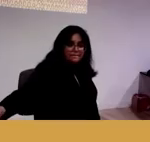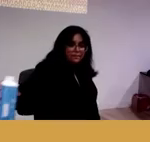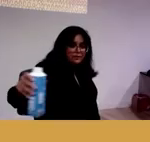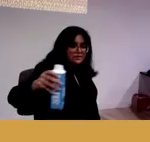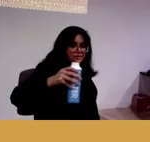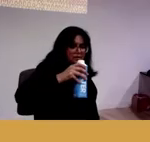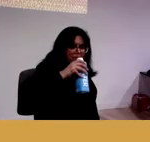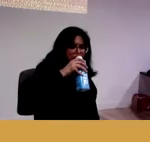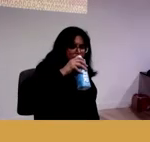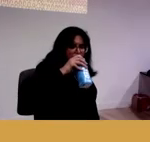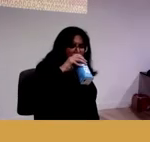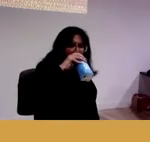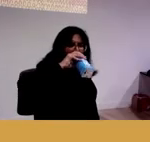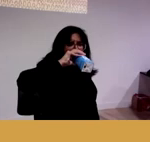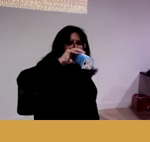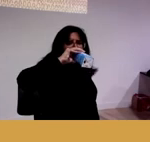So this